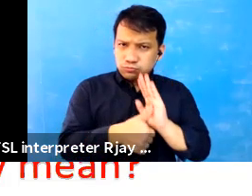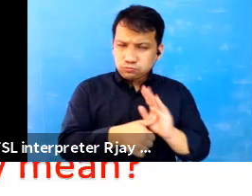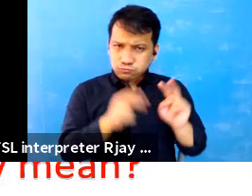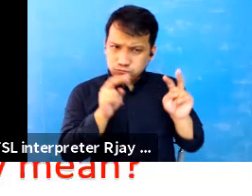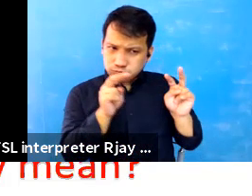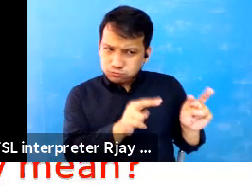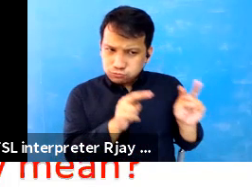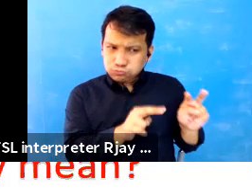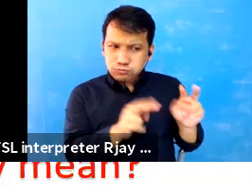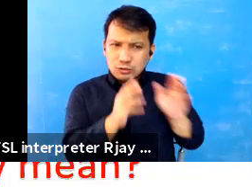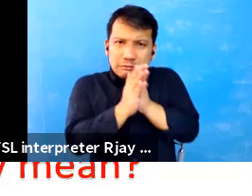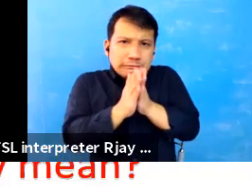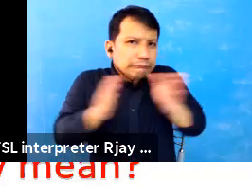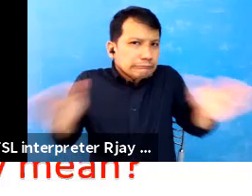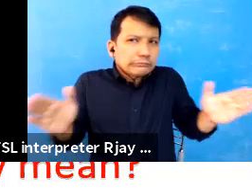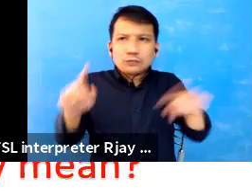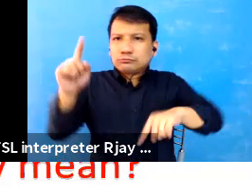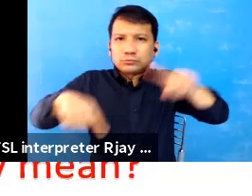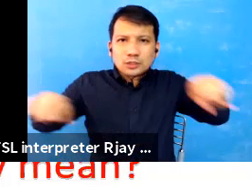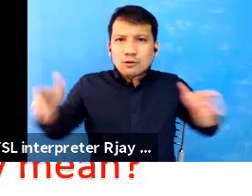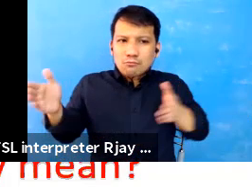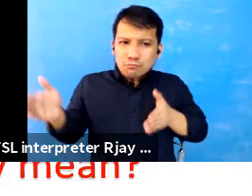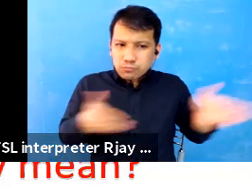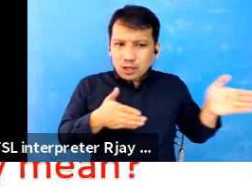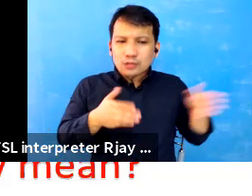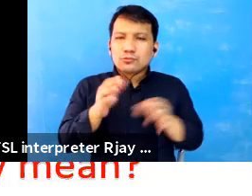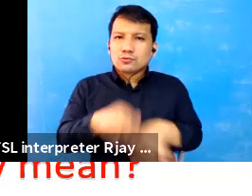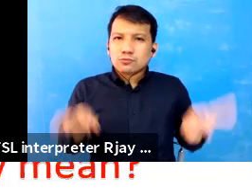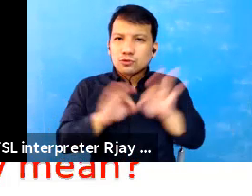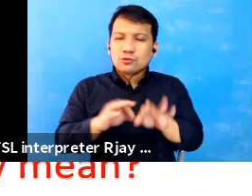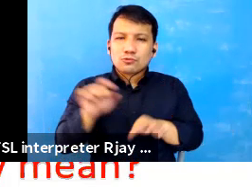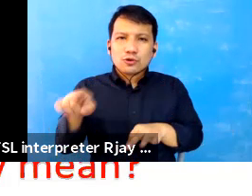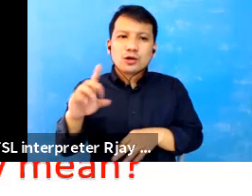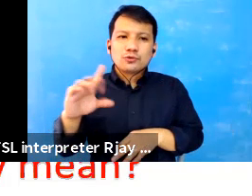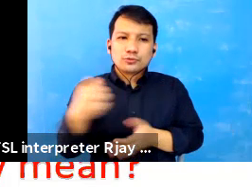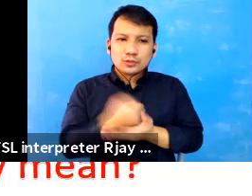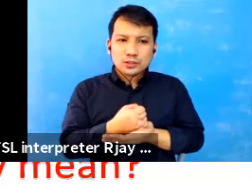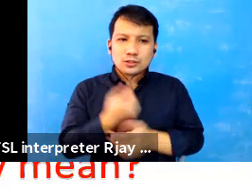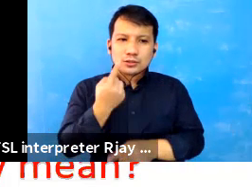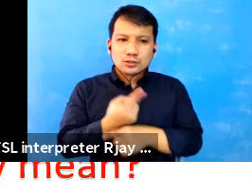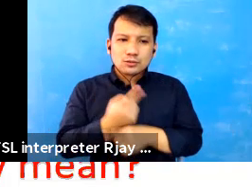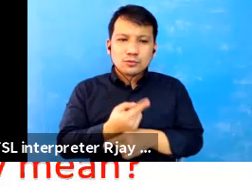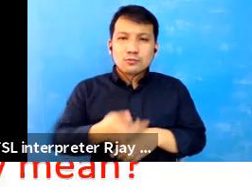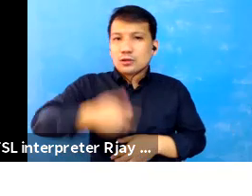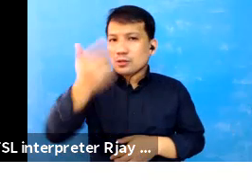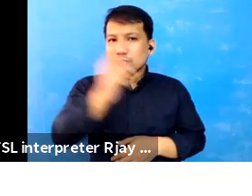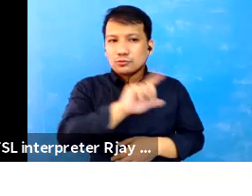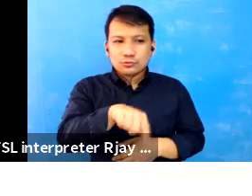the huge difference, because when you plan, you will have to make sure that your data is of high quality.